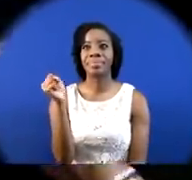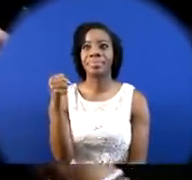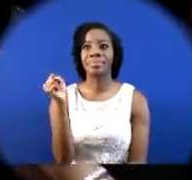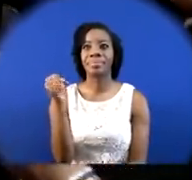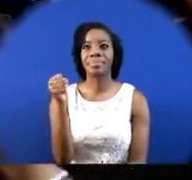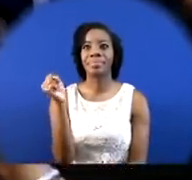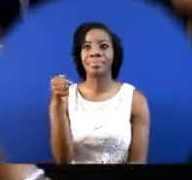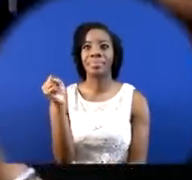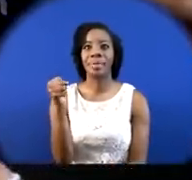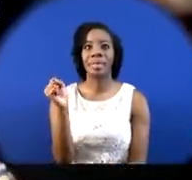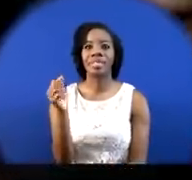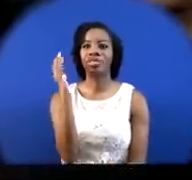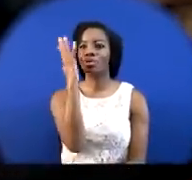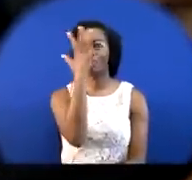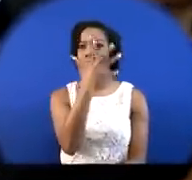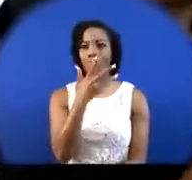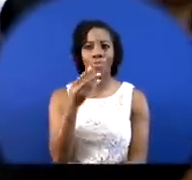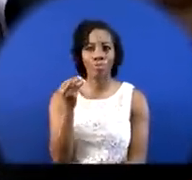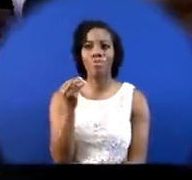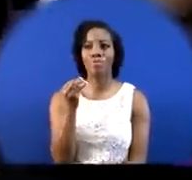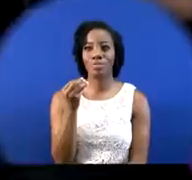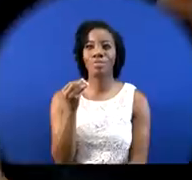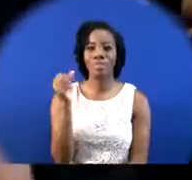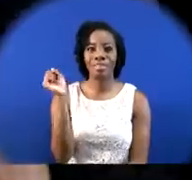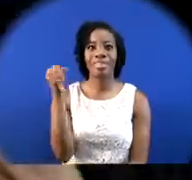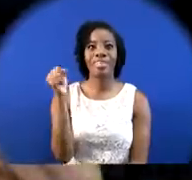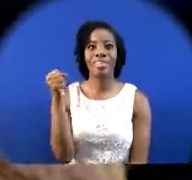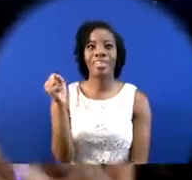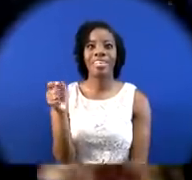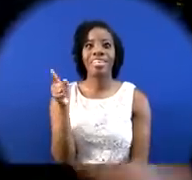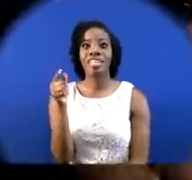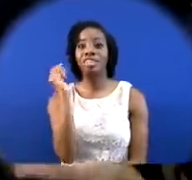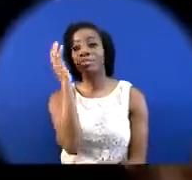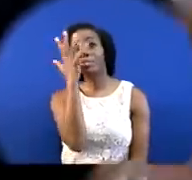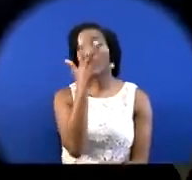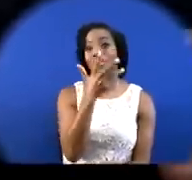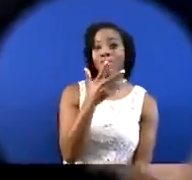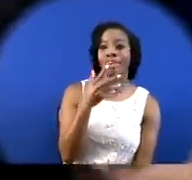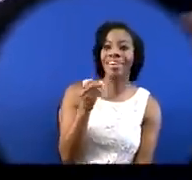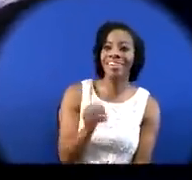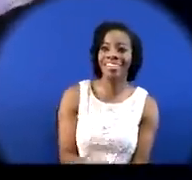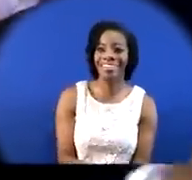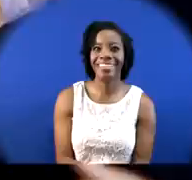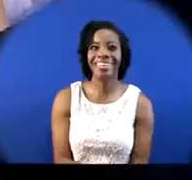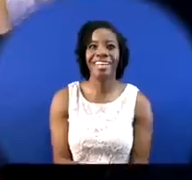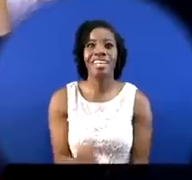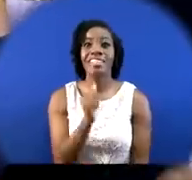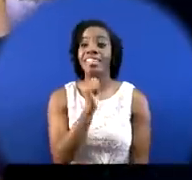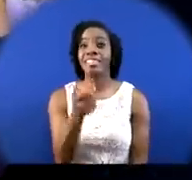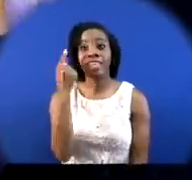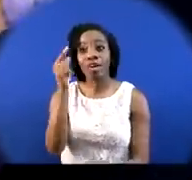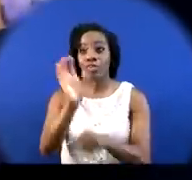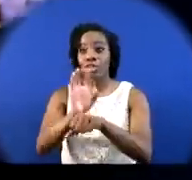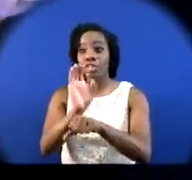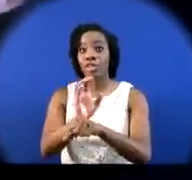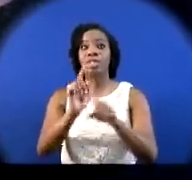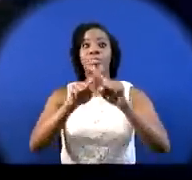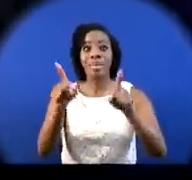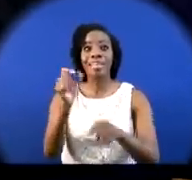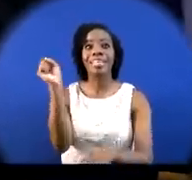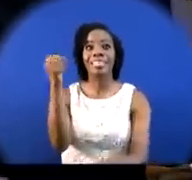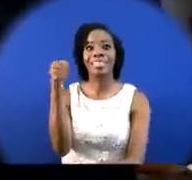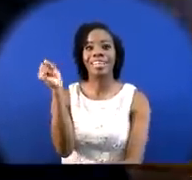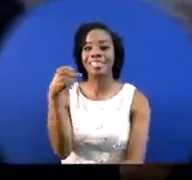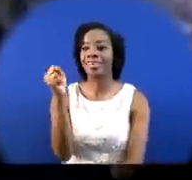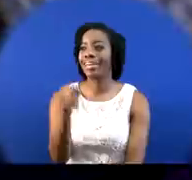Yes. Isn't she gorgeous? Isn't she beautiful? Isn't she lovely? I'm sorry, that's not for church, but she is, and we praise